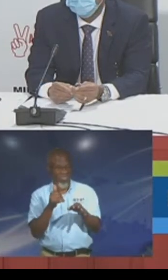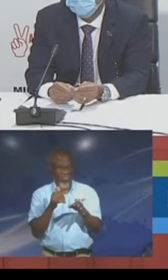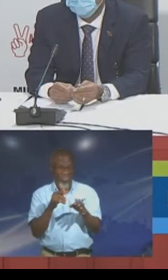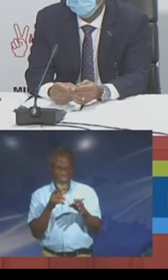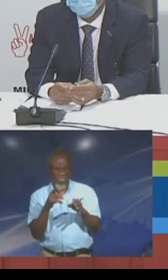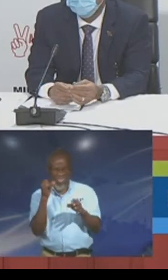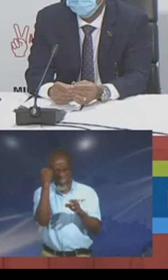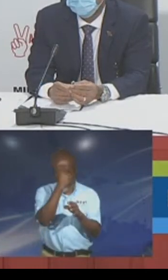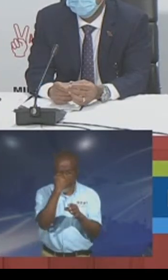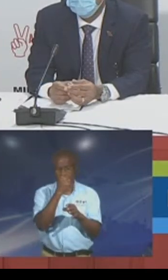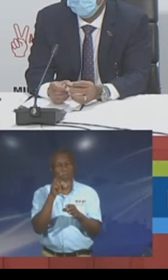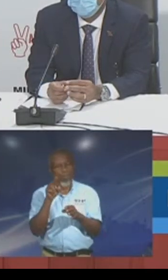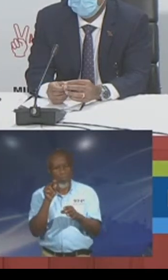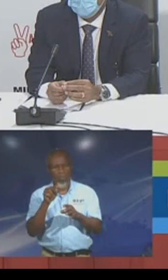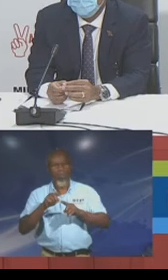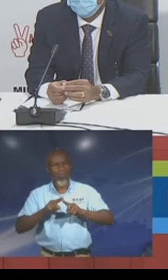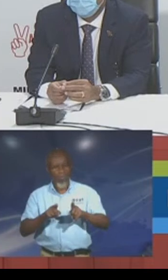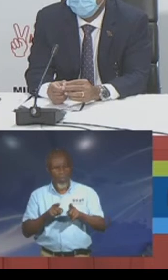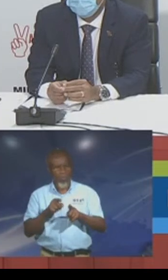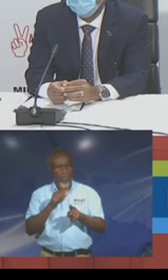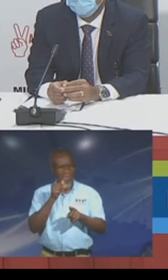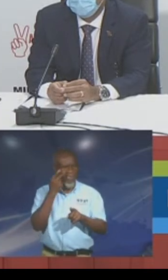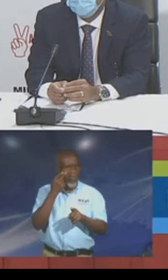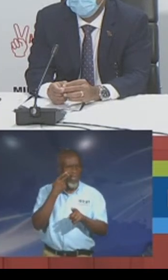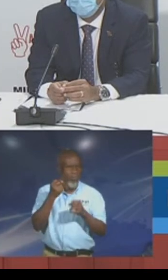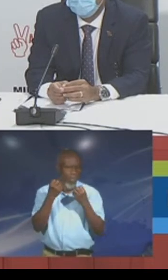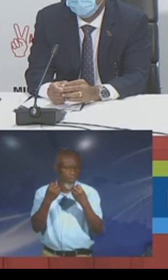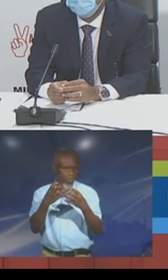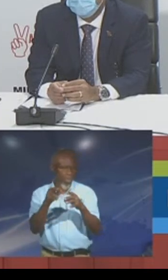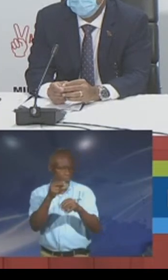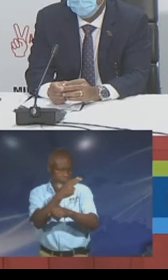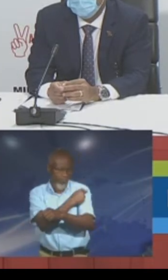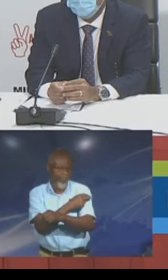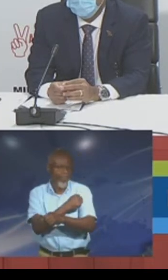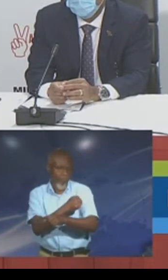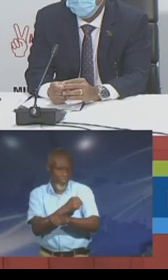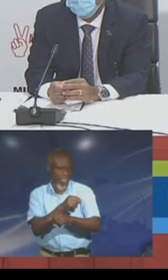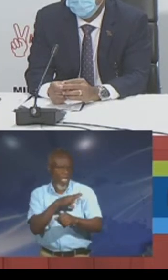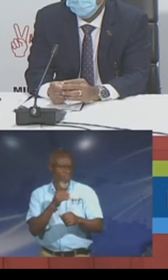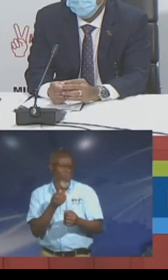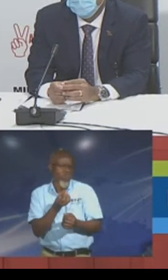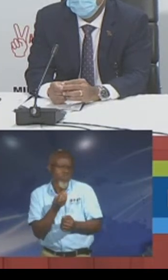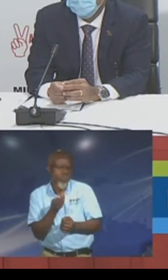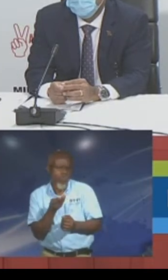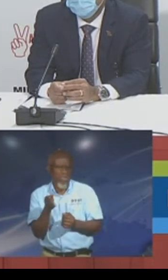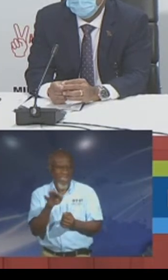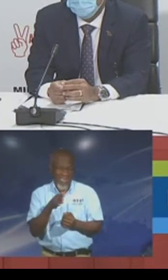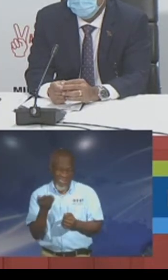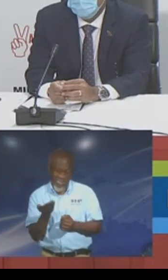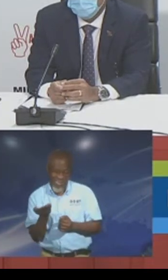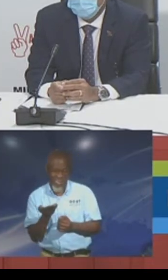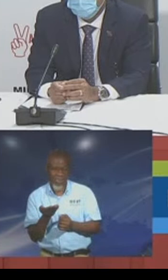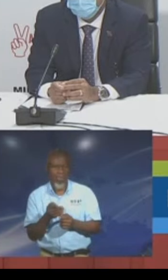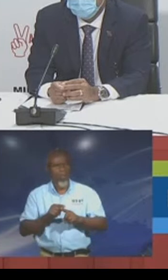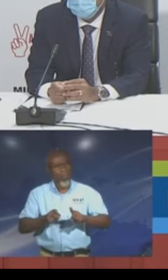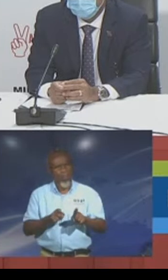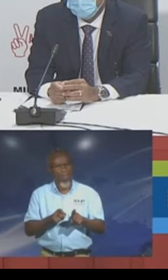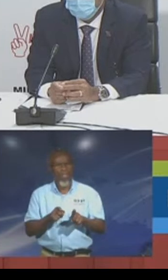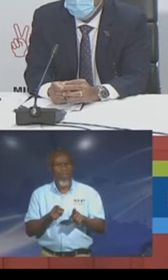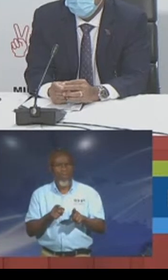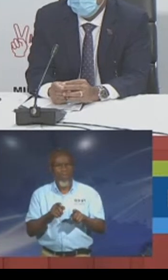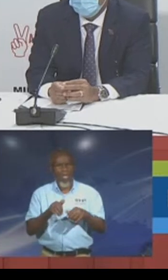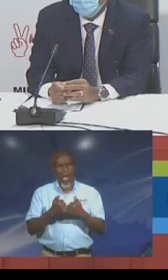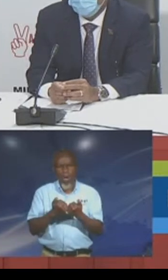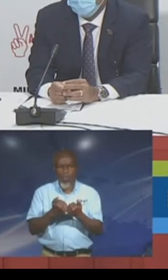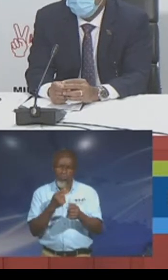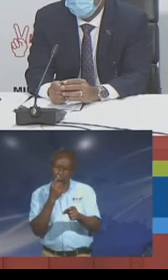many hospital cases, which is a good thing, and very few deaths. But my question is, how accurate are the daily positive